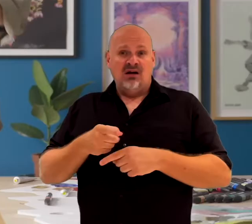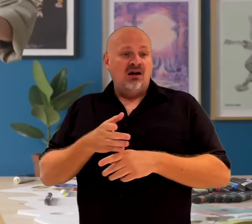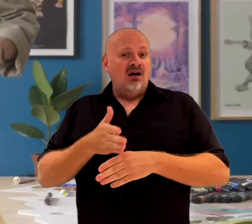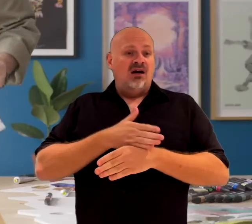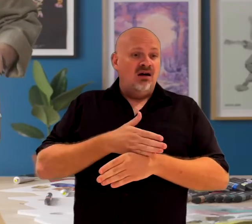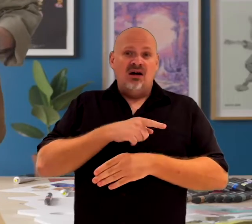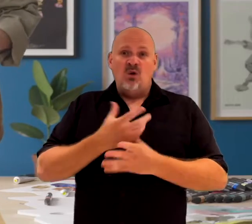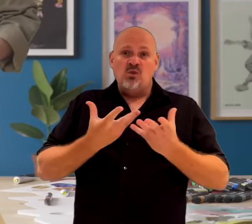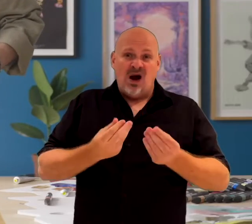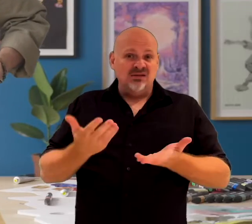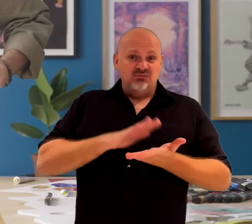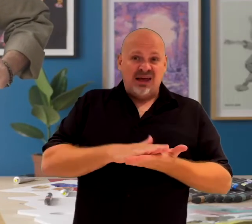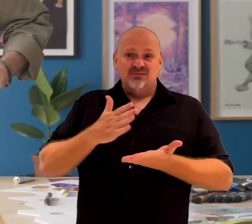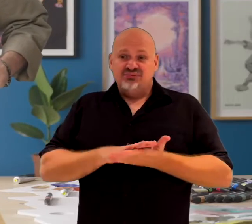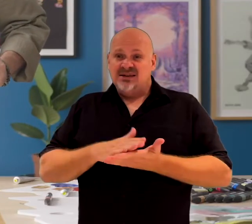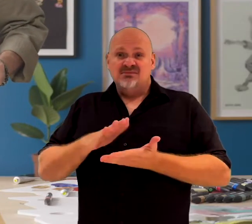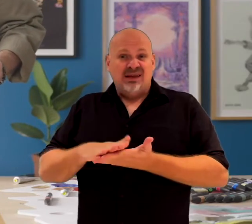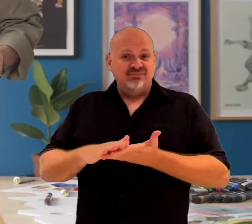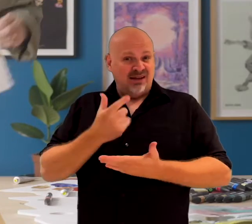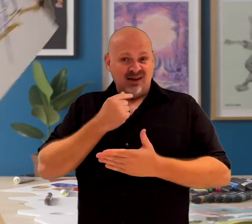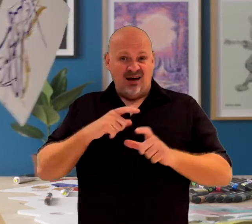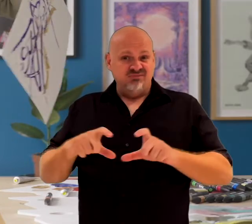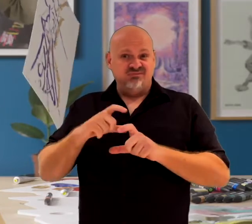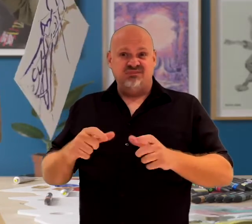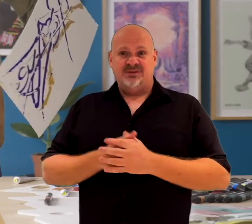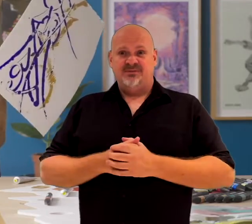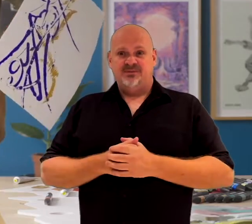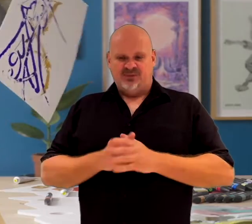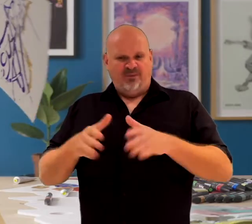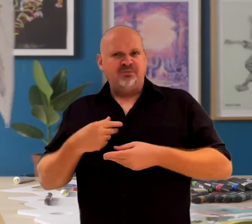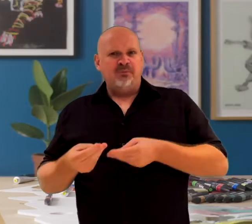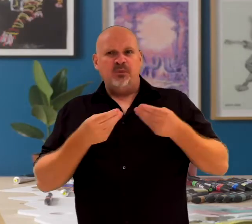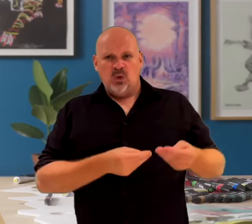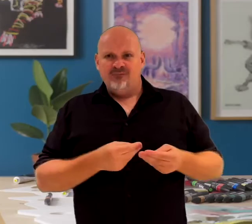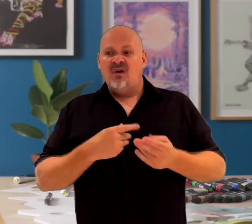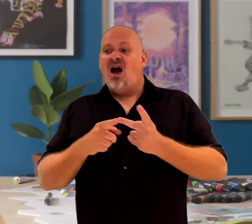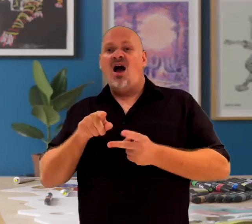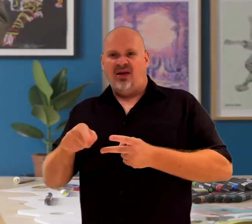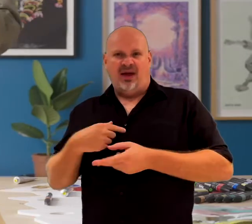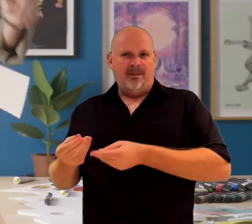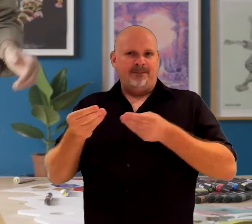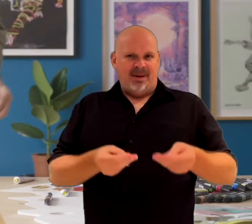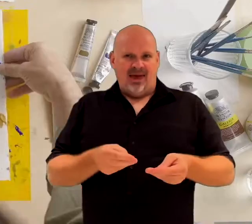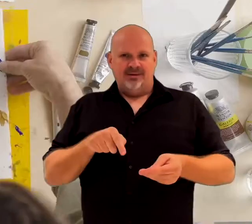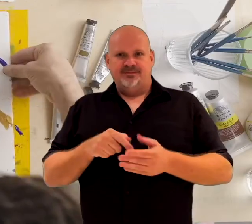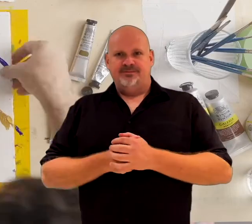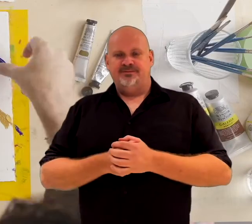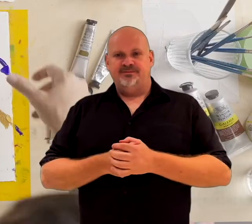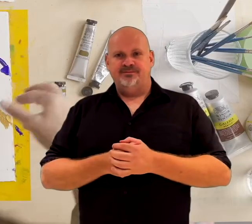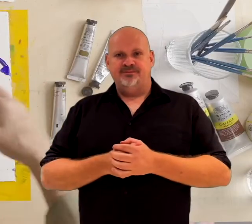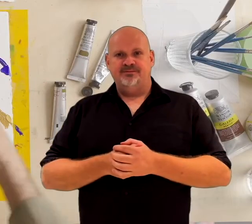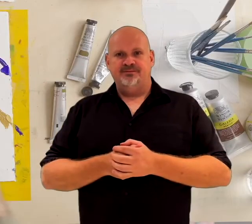pick up on things that were wet in the previous piece. You know, let's just move this one out and then we'll bring this one